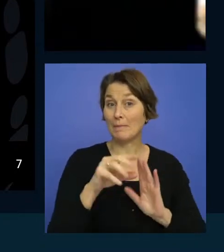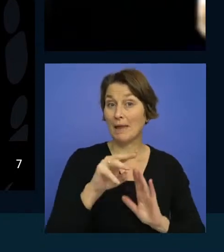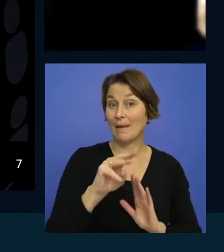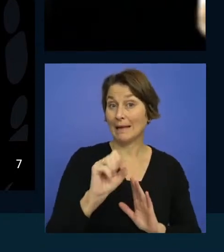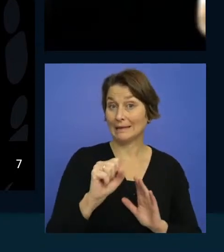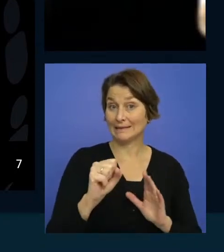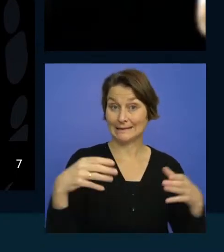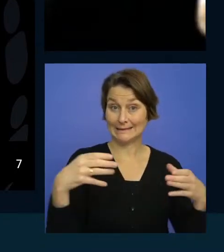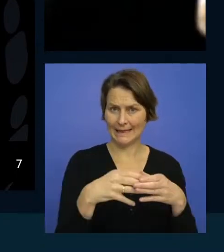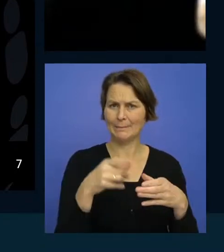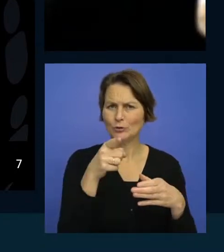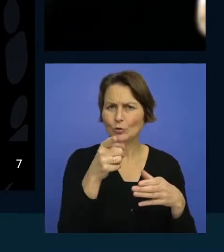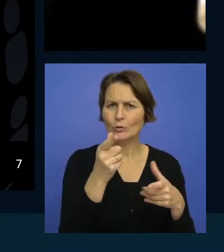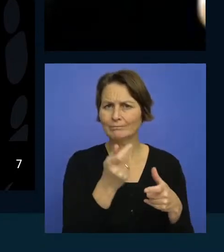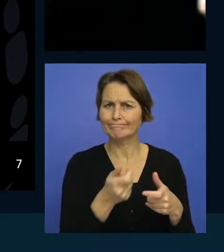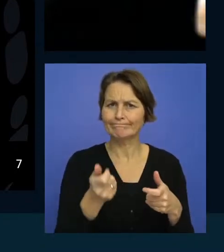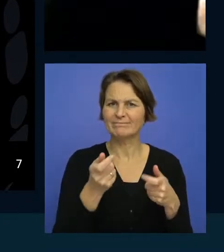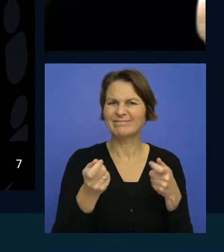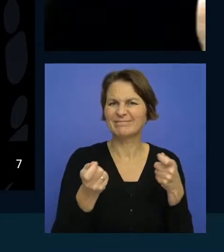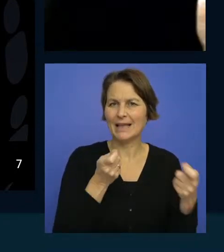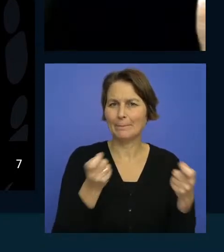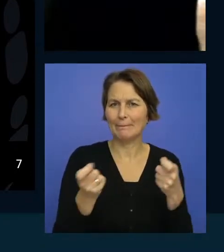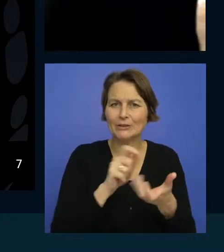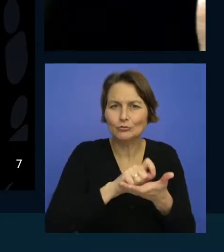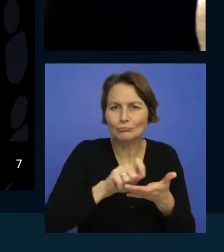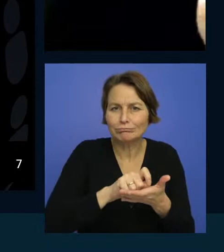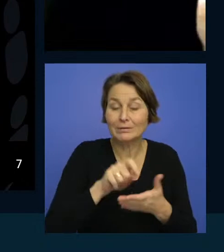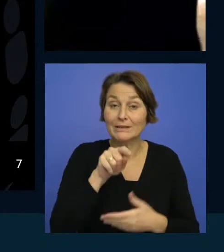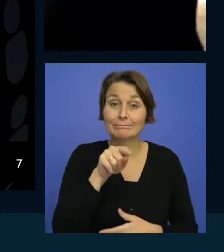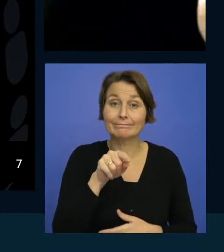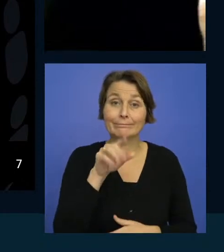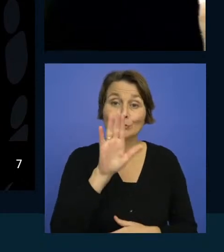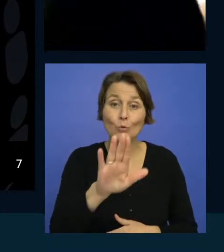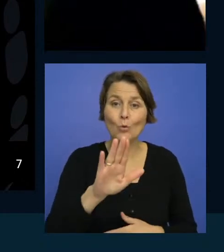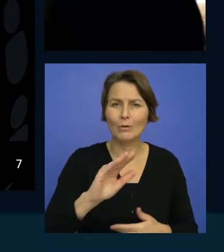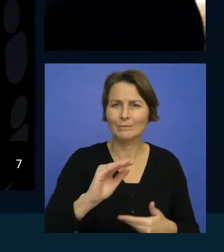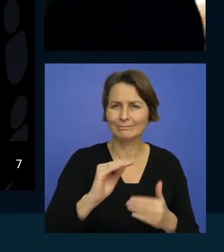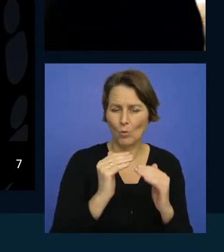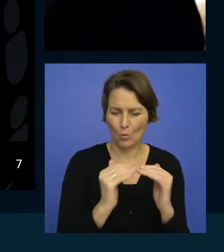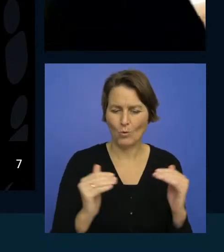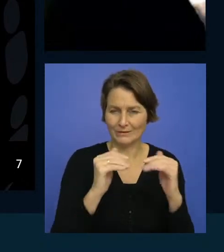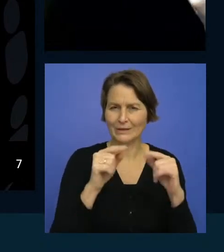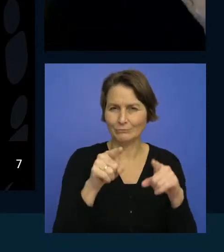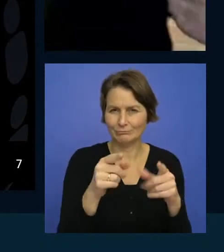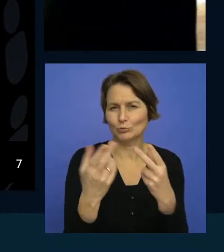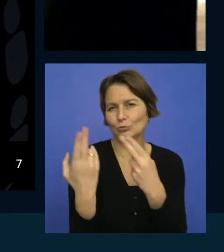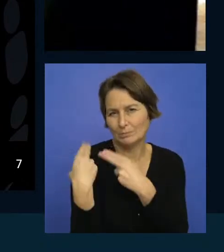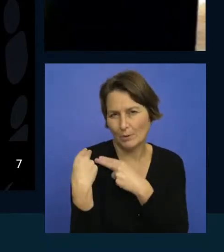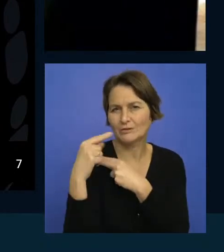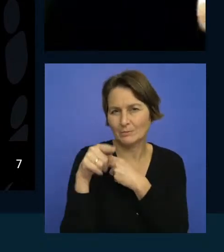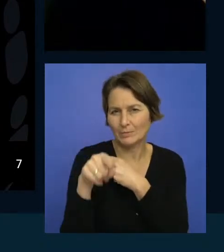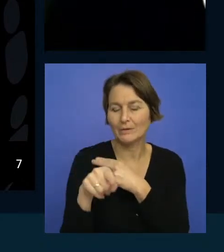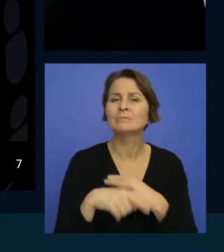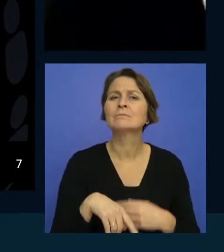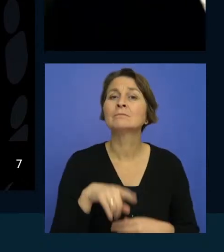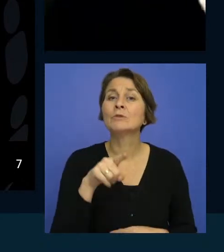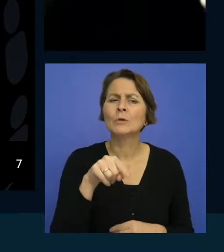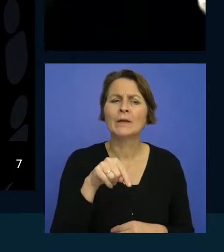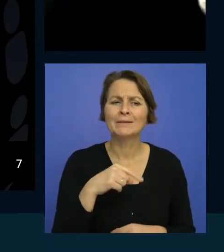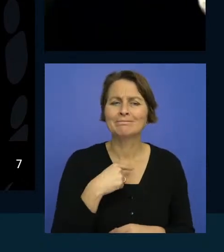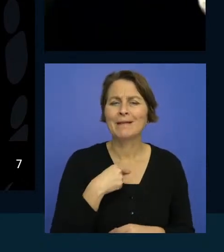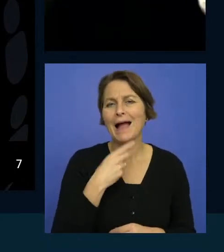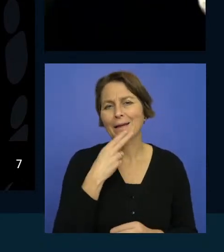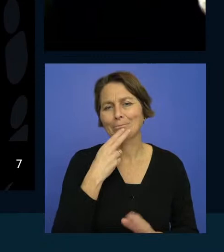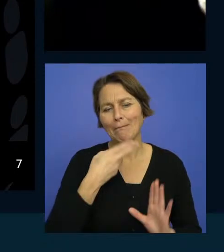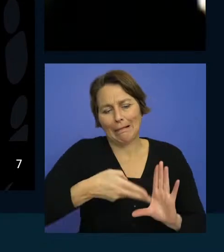handling Teams within your organization, then you can actually use these. These are also what I would call accelerators, because they